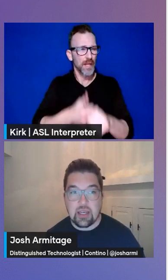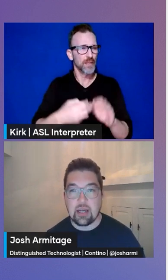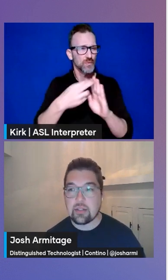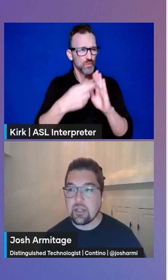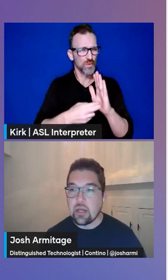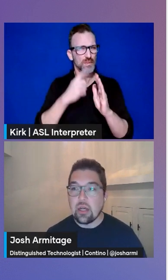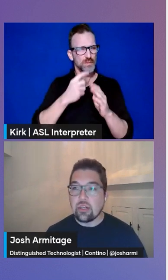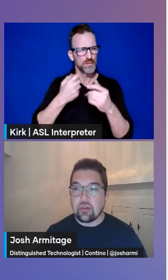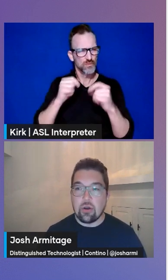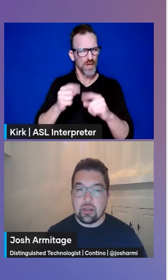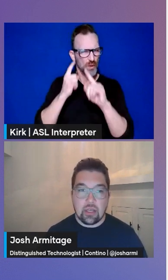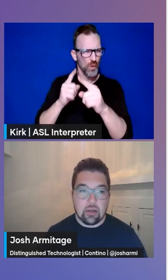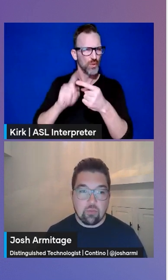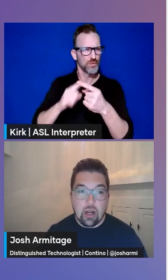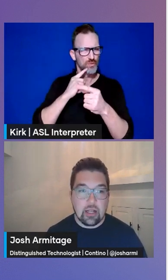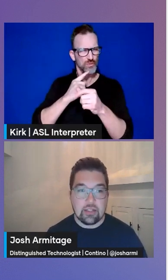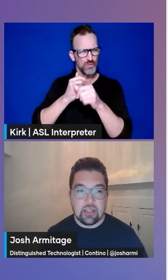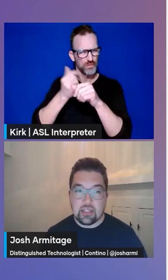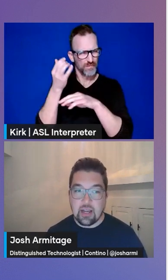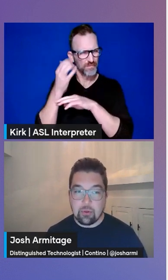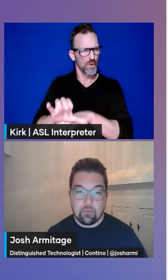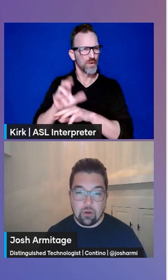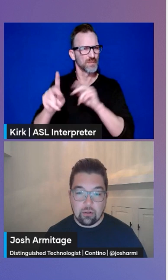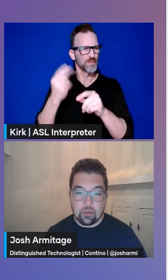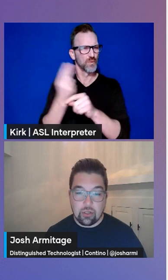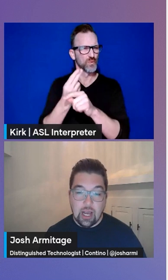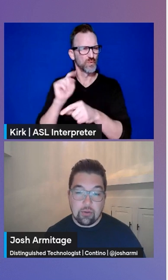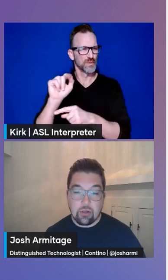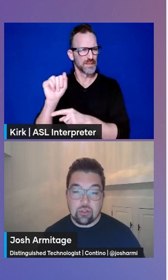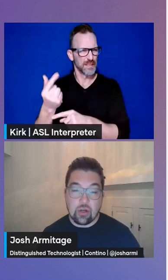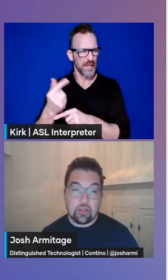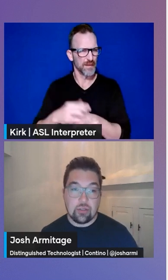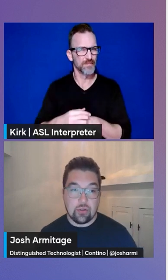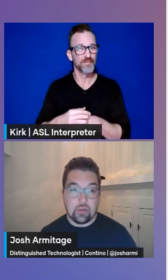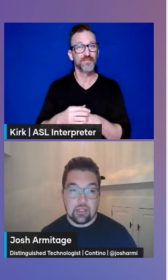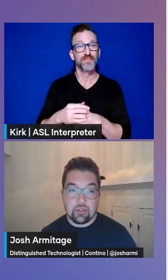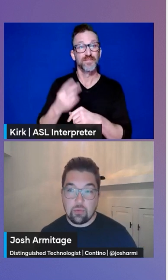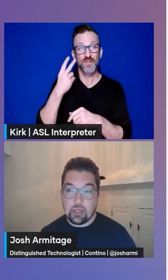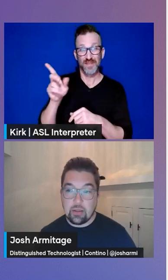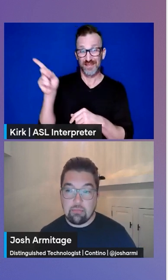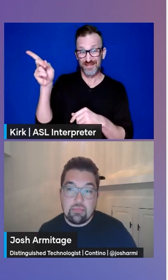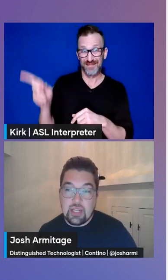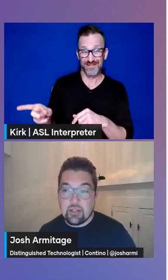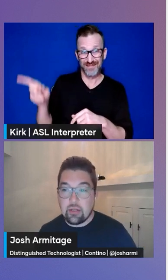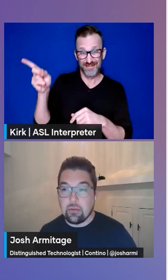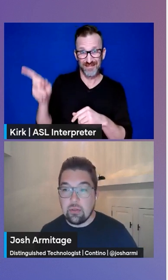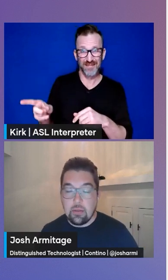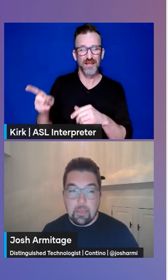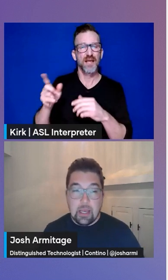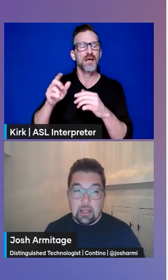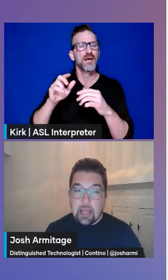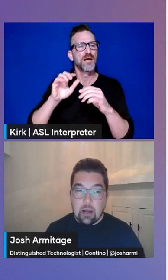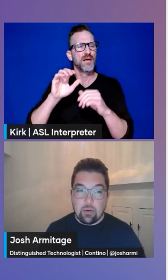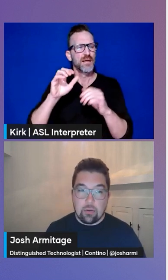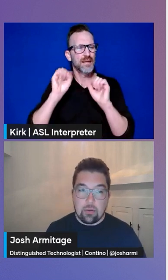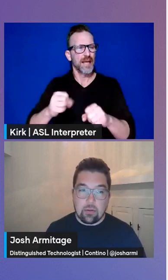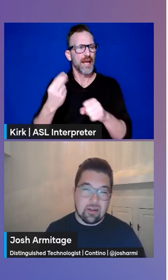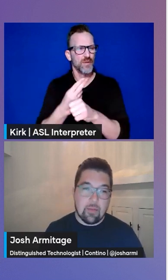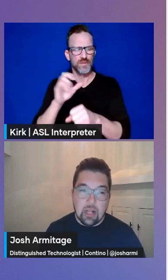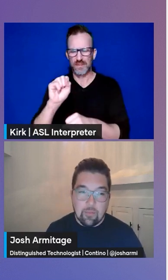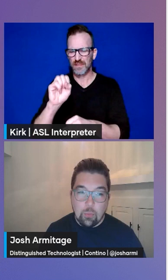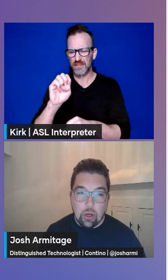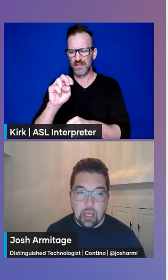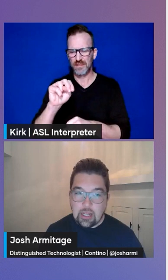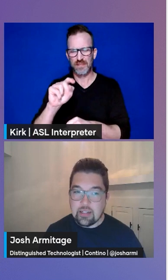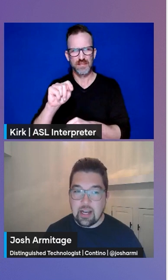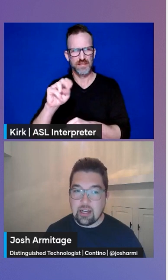these tags. So on the right is an example of how you could try and do this with Sentinel. Now, I mean,